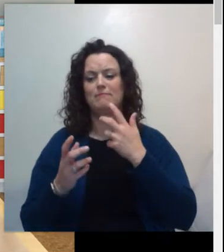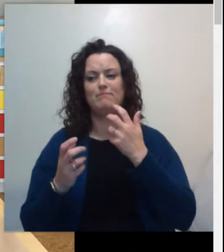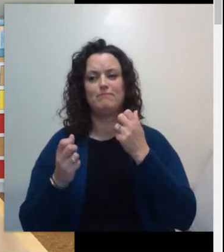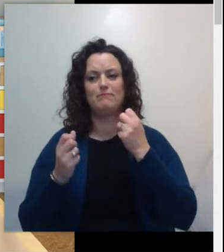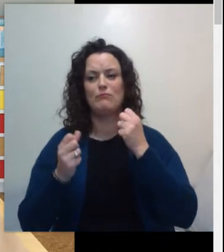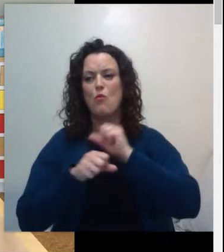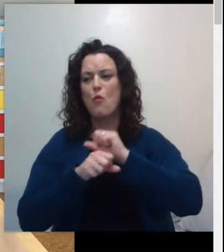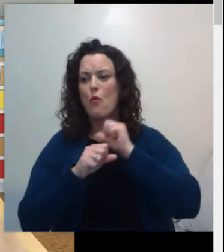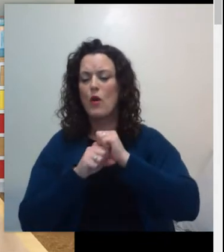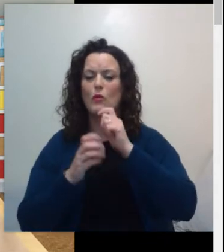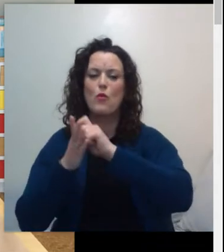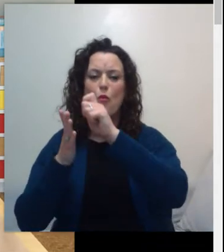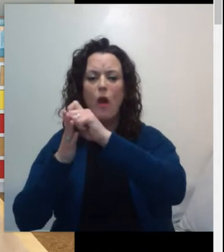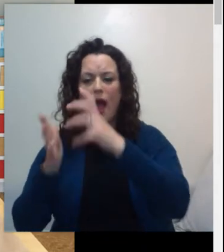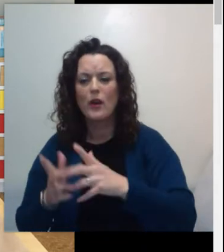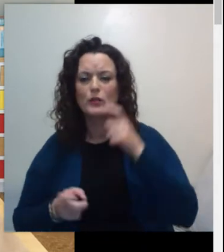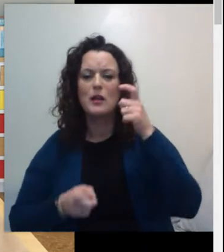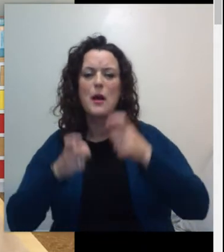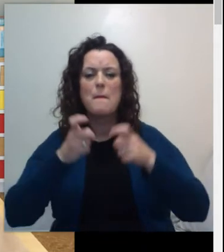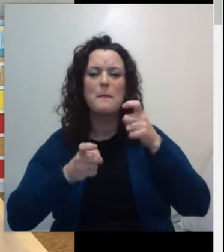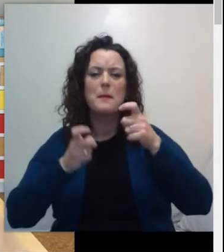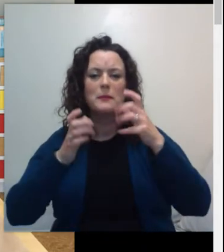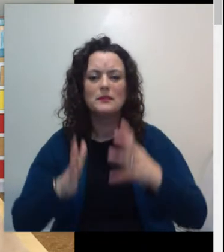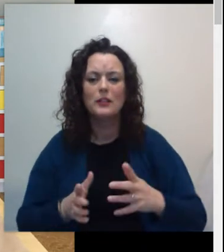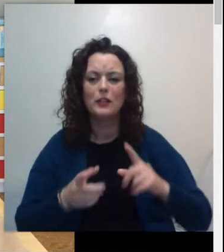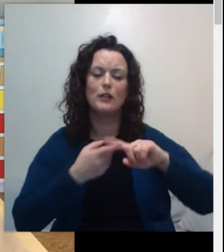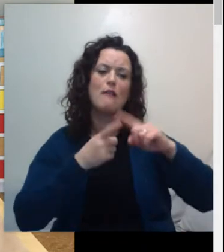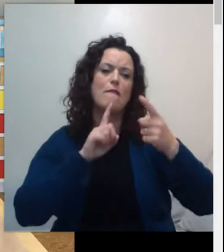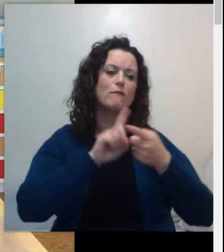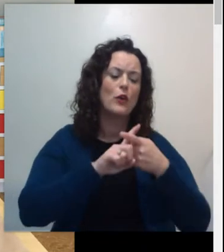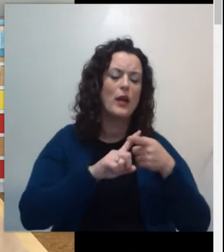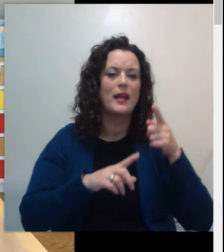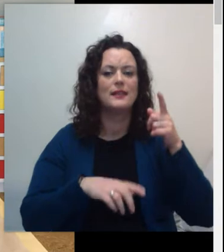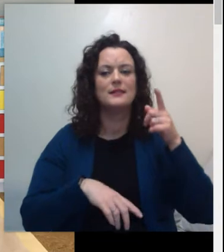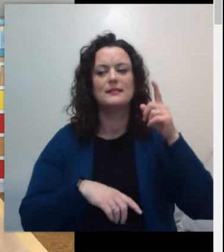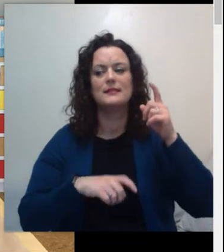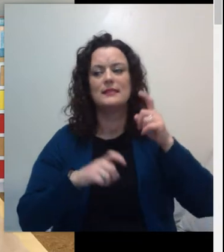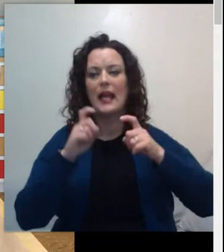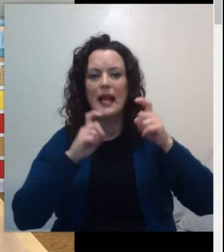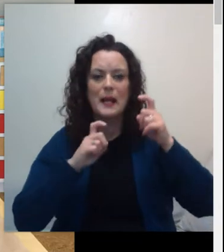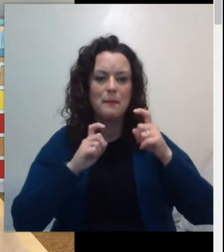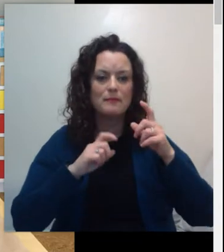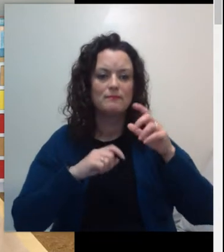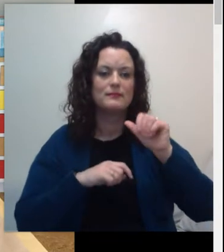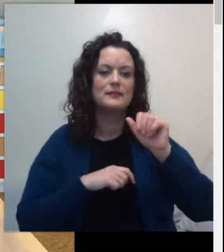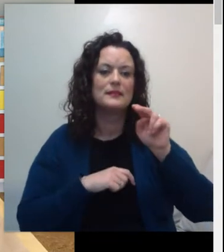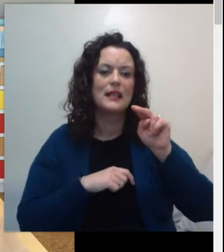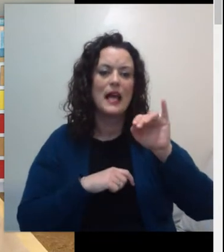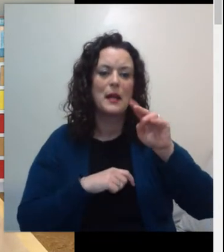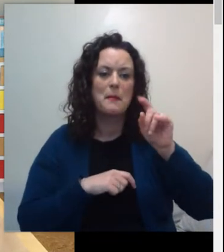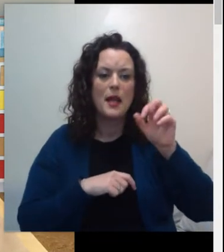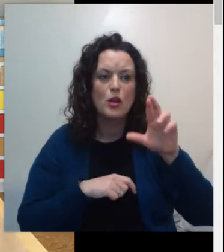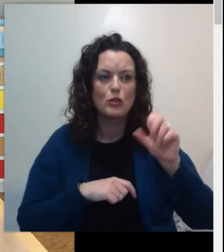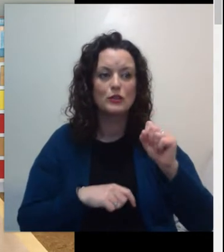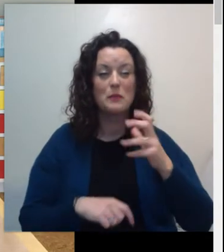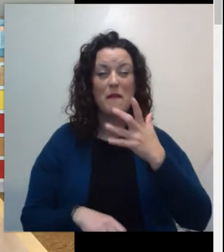with animators. So every day was like going to school at work. So that was my favorite thing,